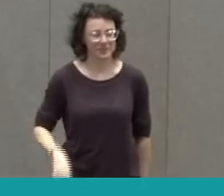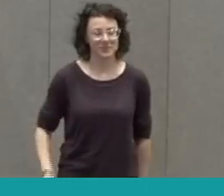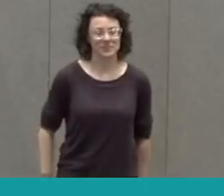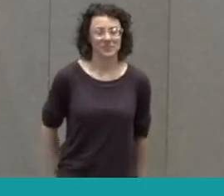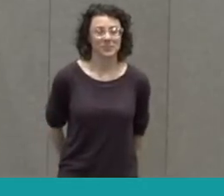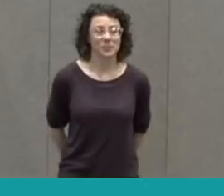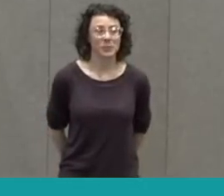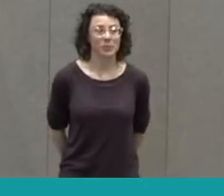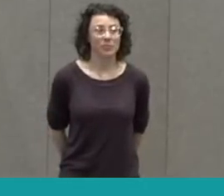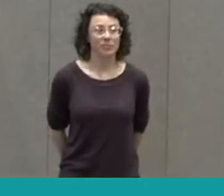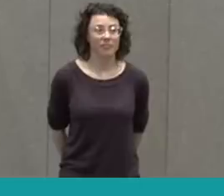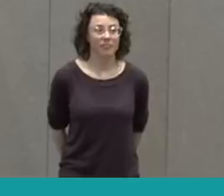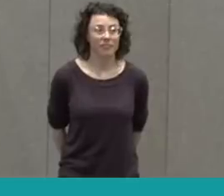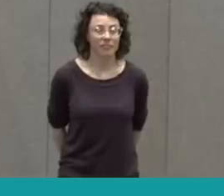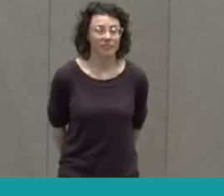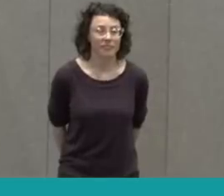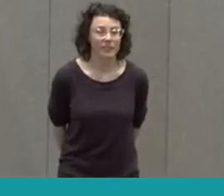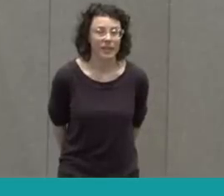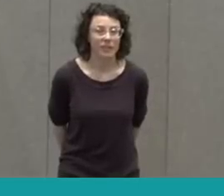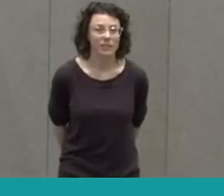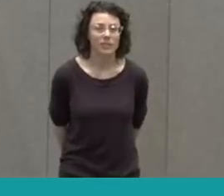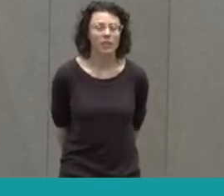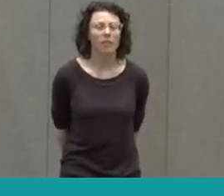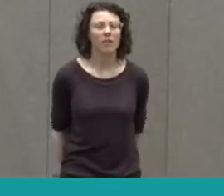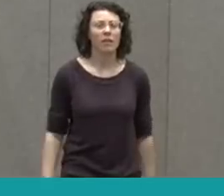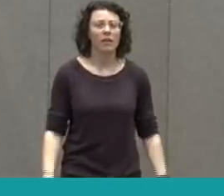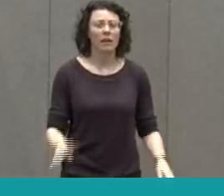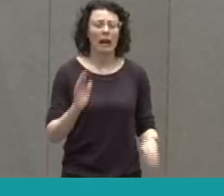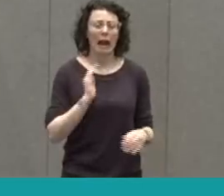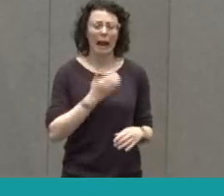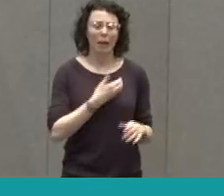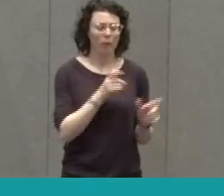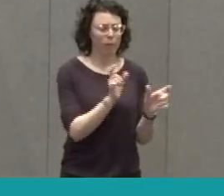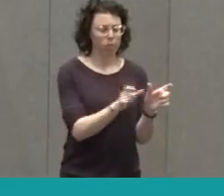So, if we were to look at this,